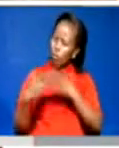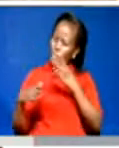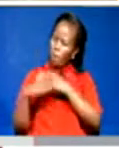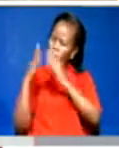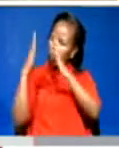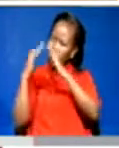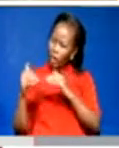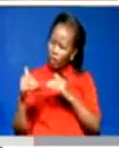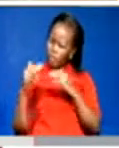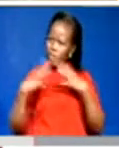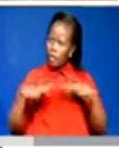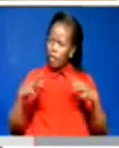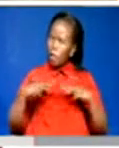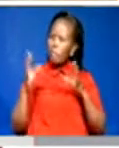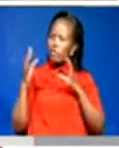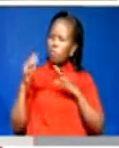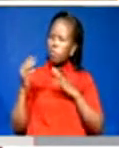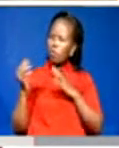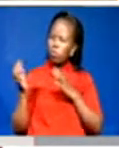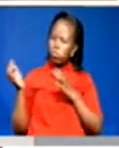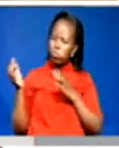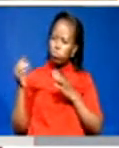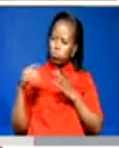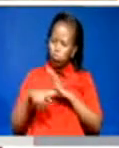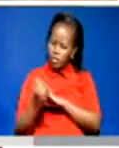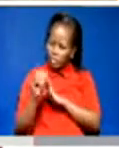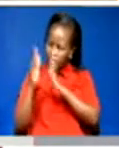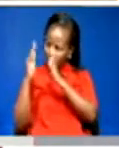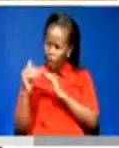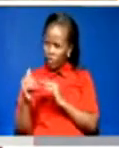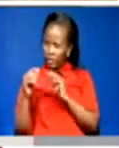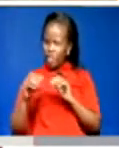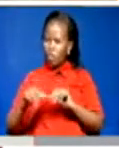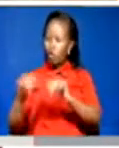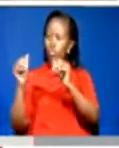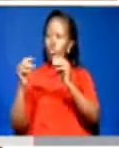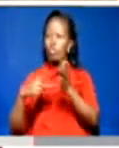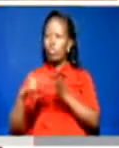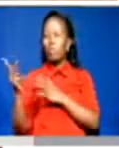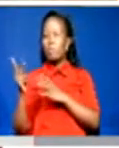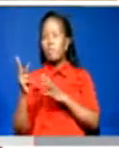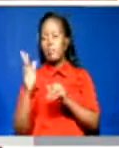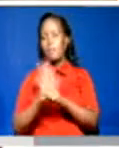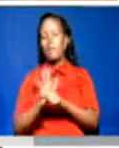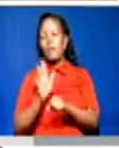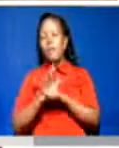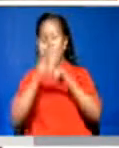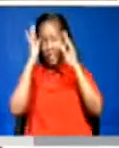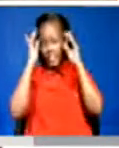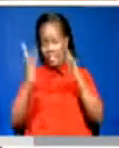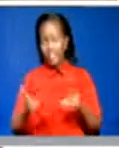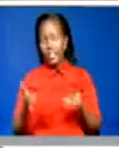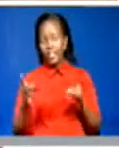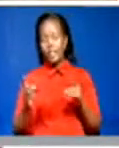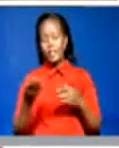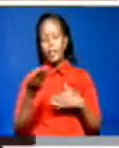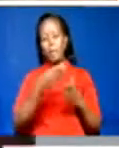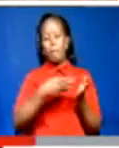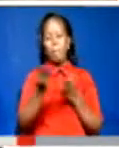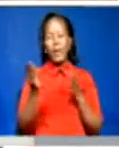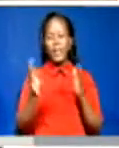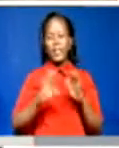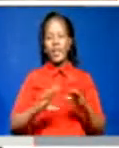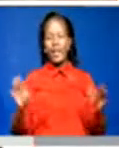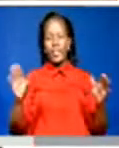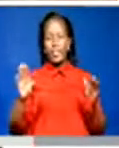in the house and still continue paying the mortgage. Some people opt to buy land and build their own houses and others opt for the